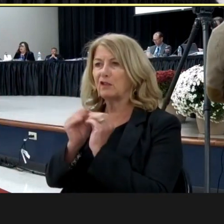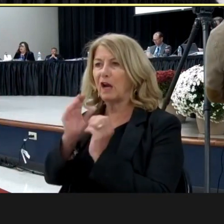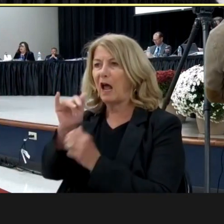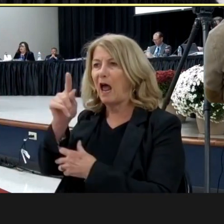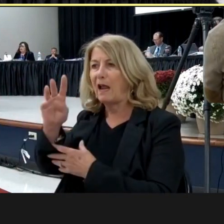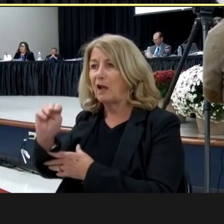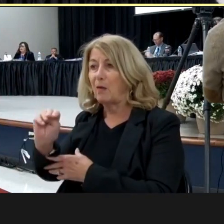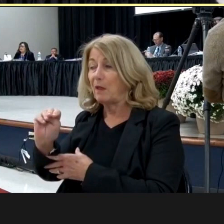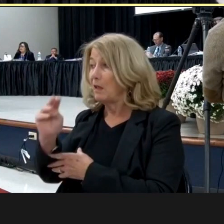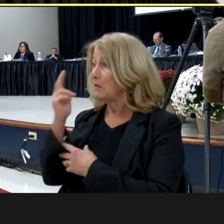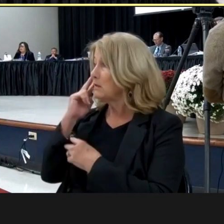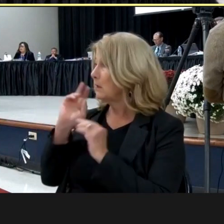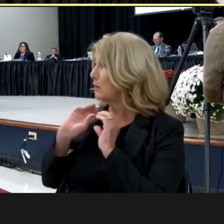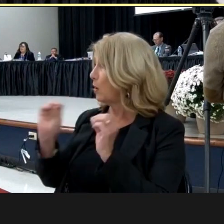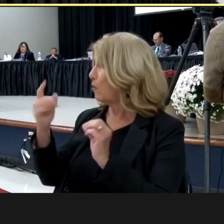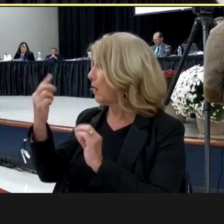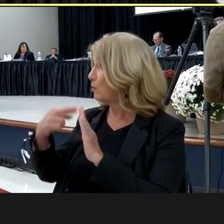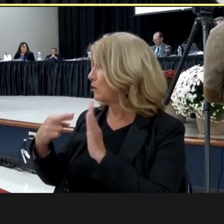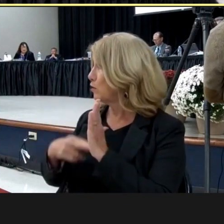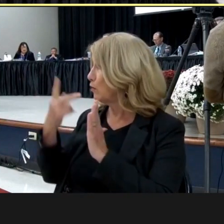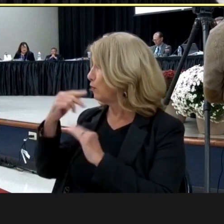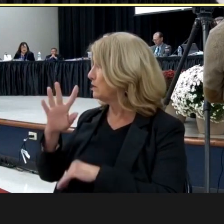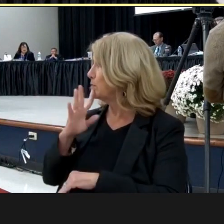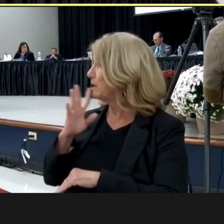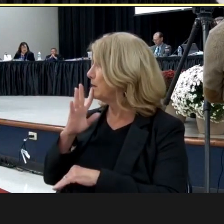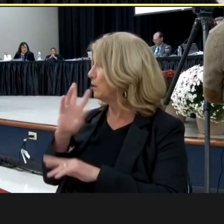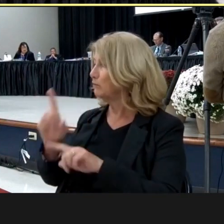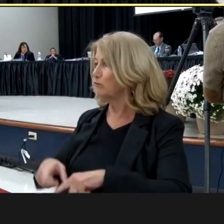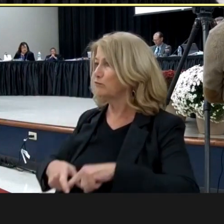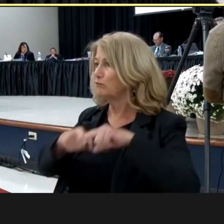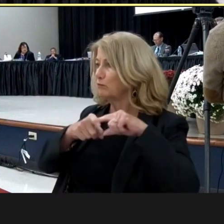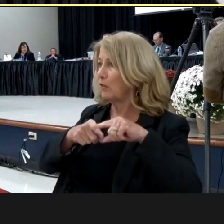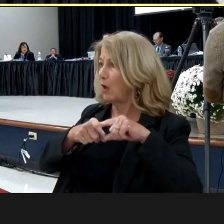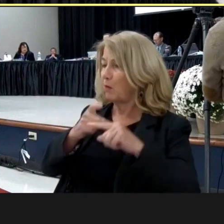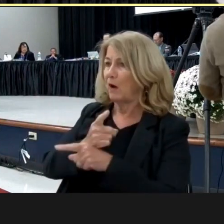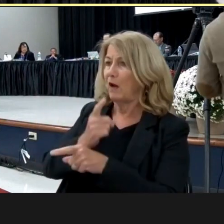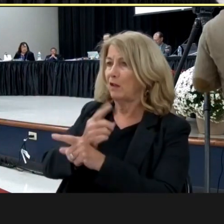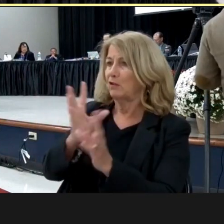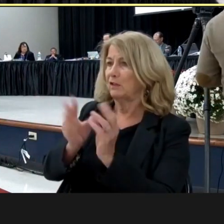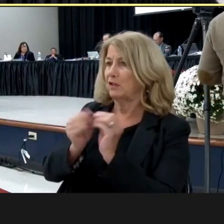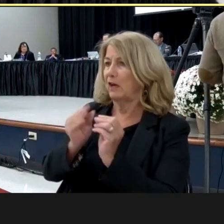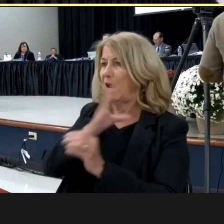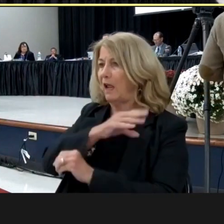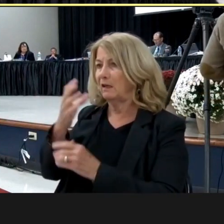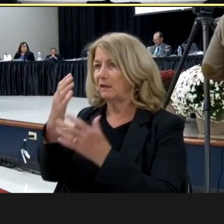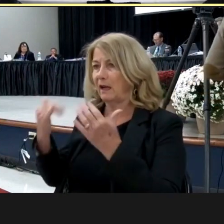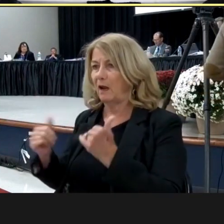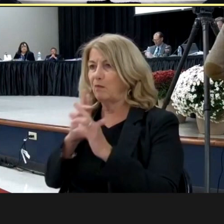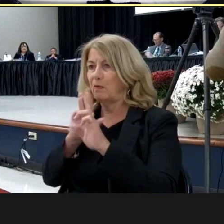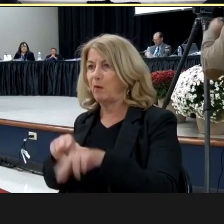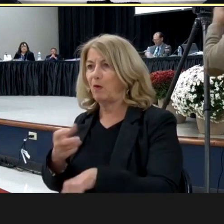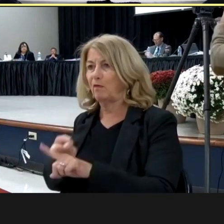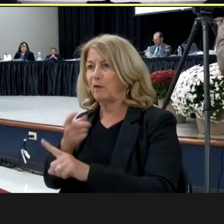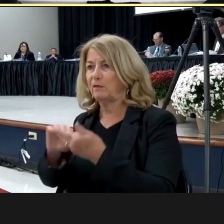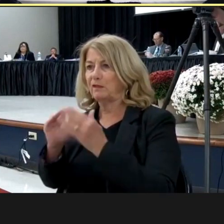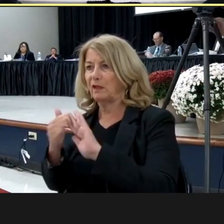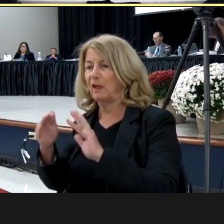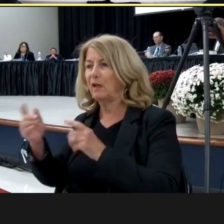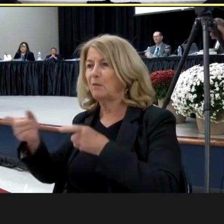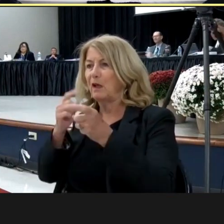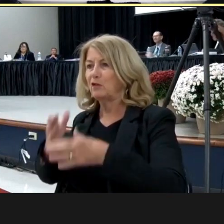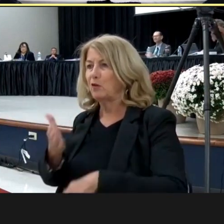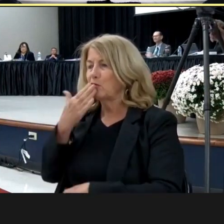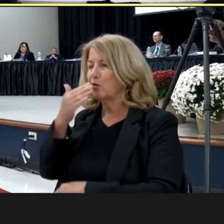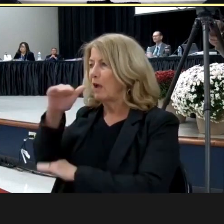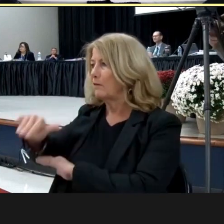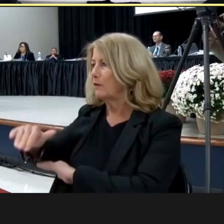Seeing no one has registered to speak, we will now recess the regular session and convene a work session with a report from the city manager. Good afternoon, Mayor and Council.